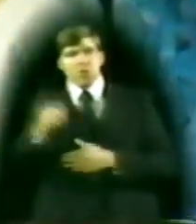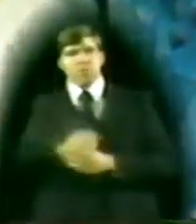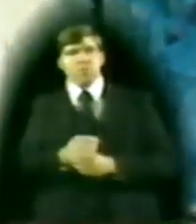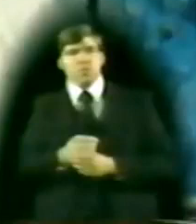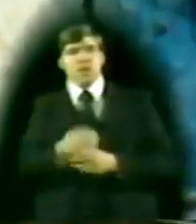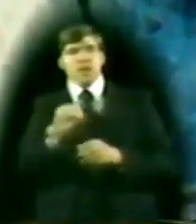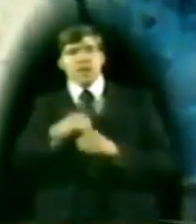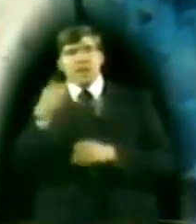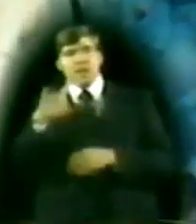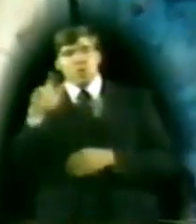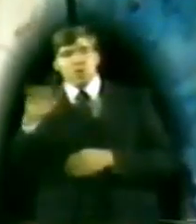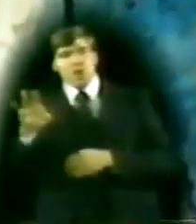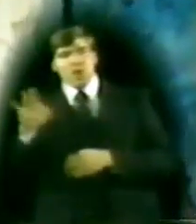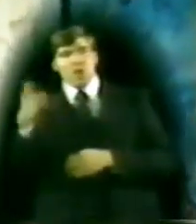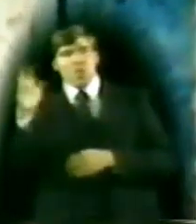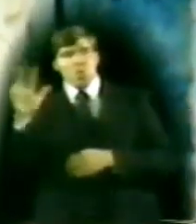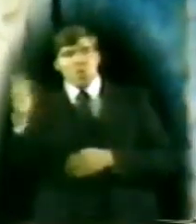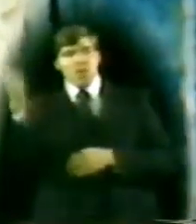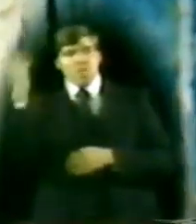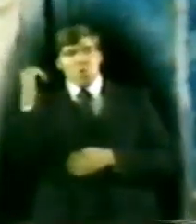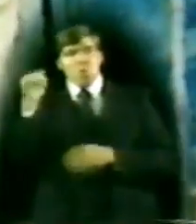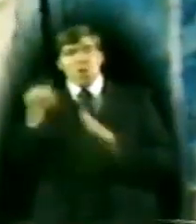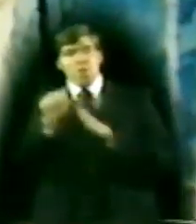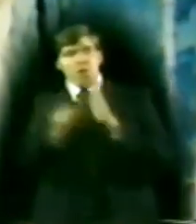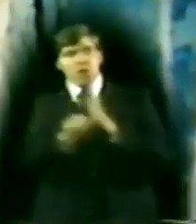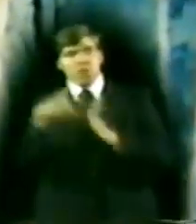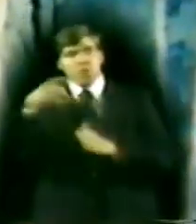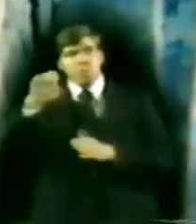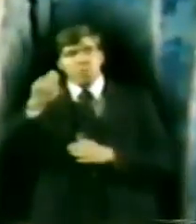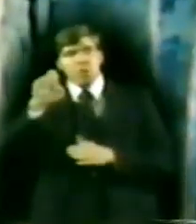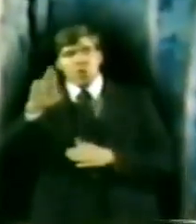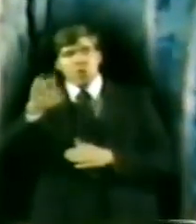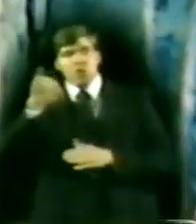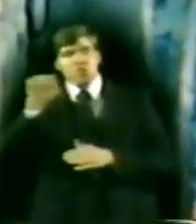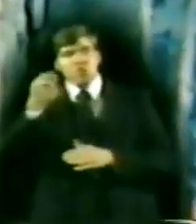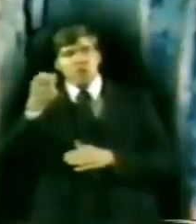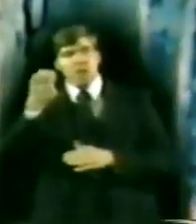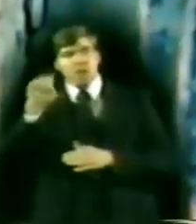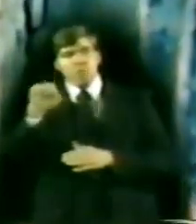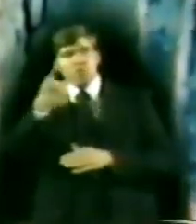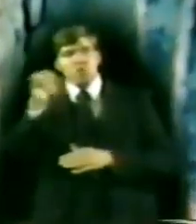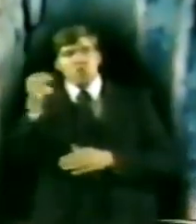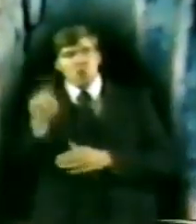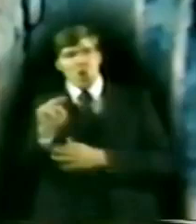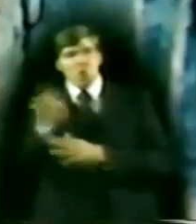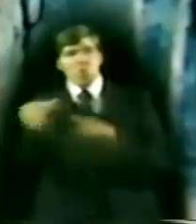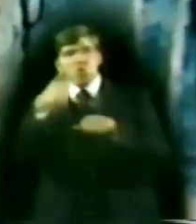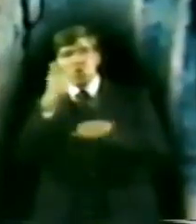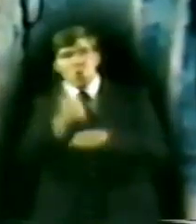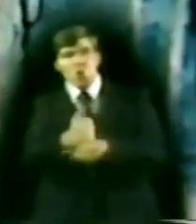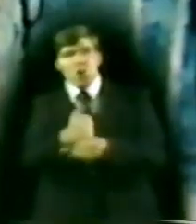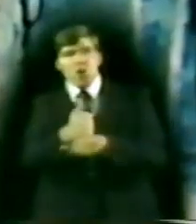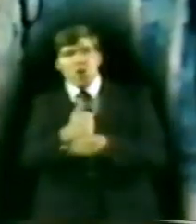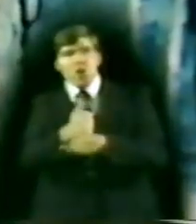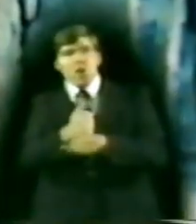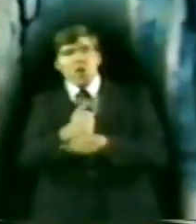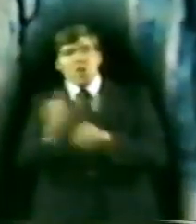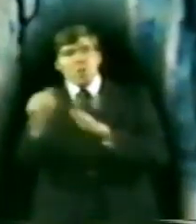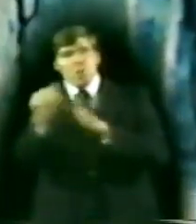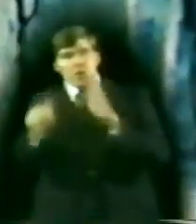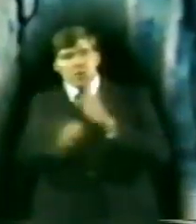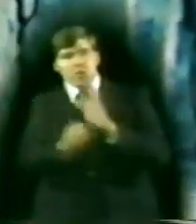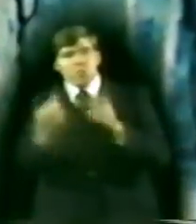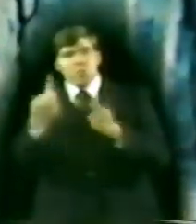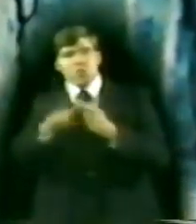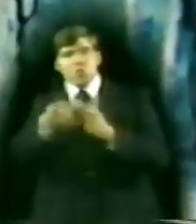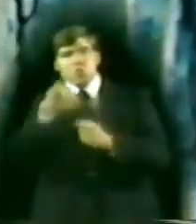In 1829, three former apostles, Peter, James, and John, restored the power and calling of the holy apostleship to Joseph Smith